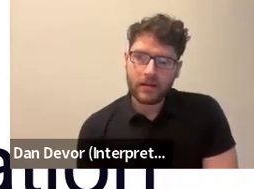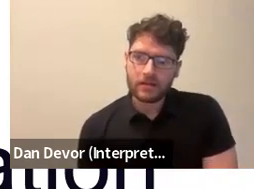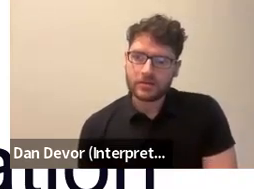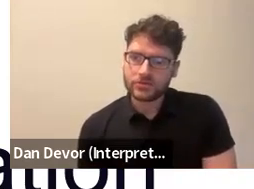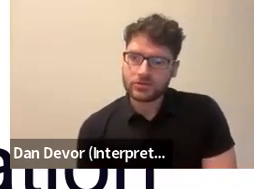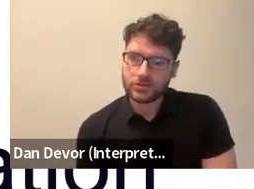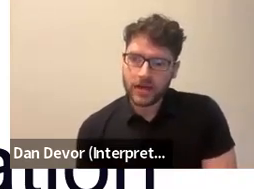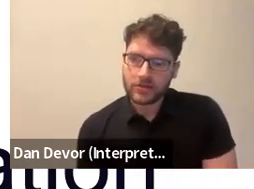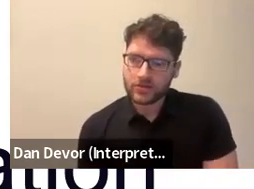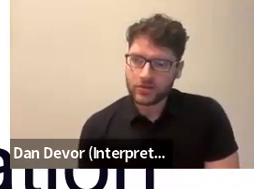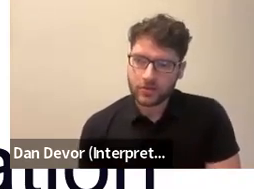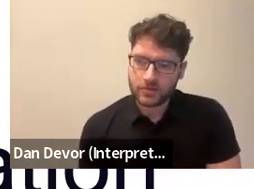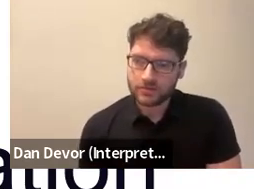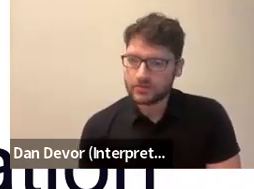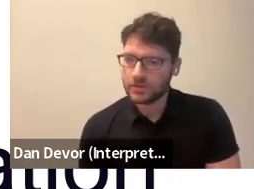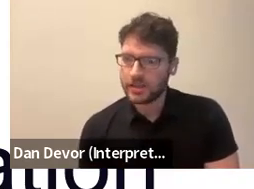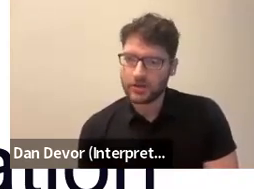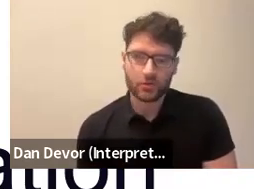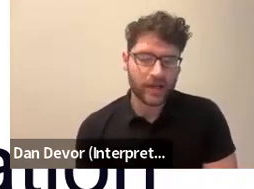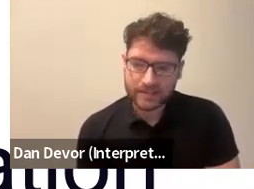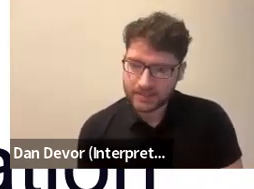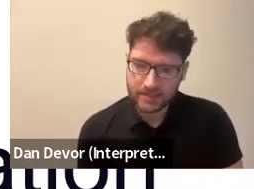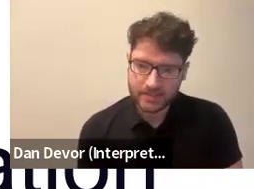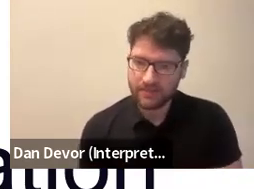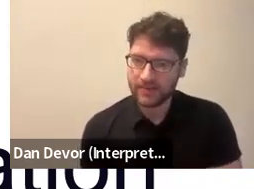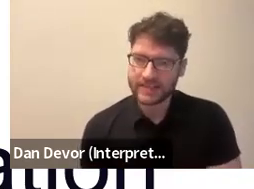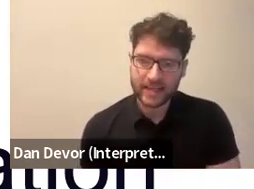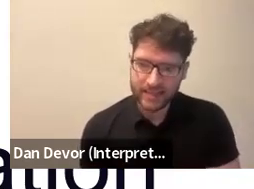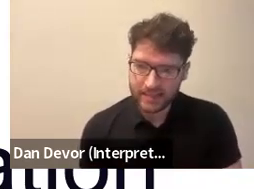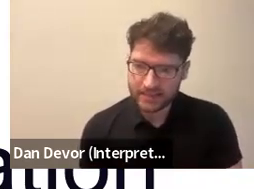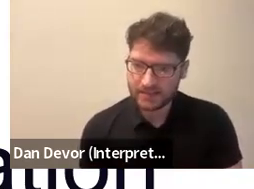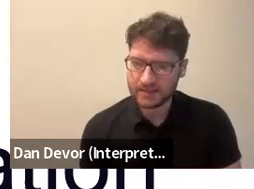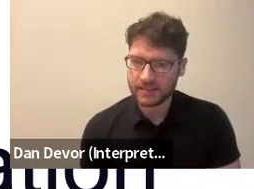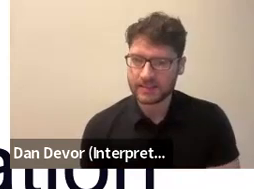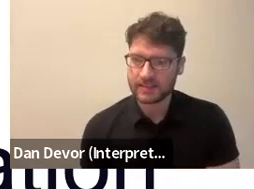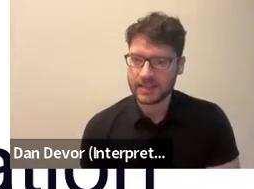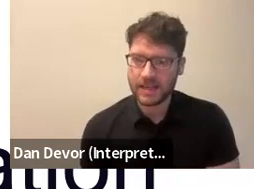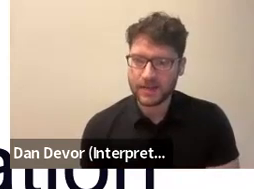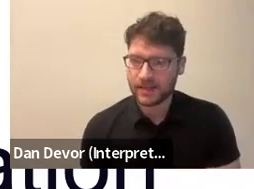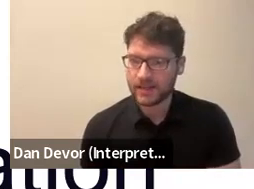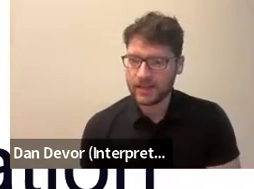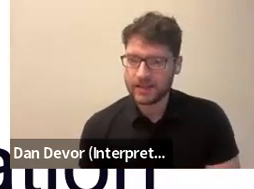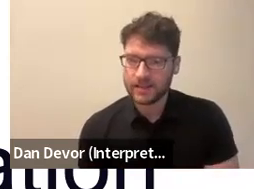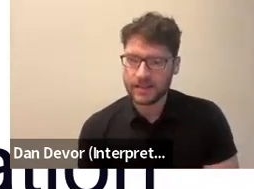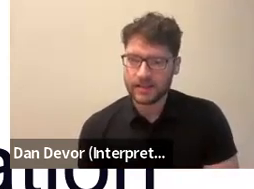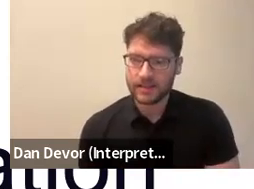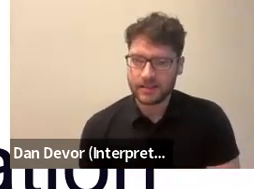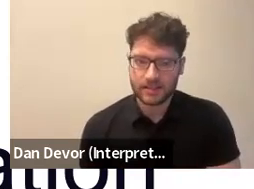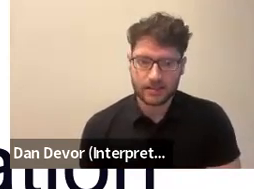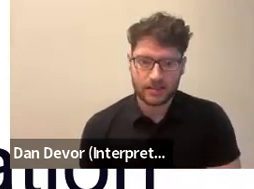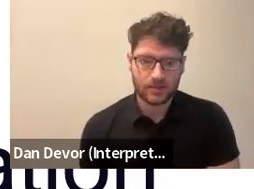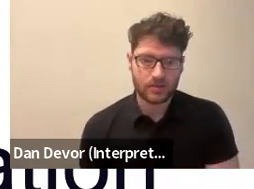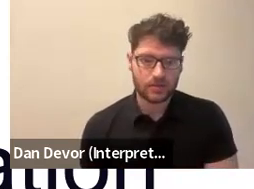Deaf. Bell tried to erase deaf identity, claiming that